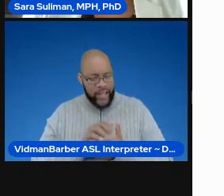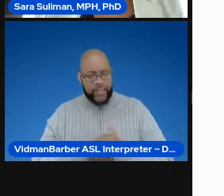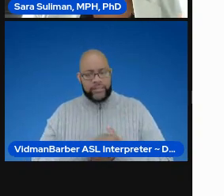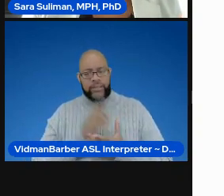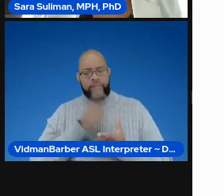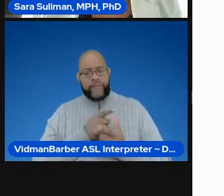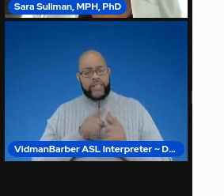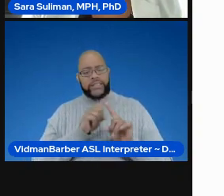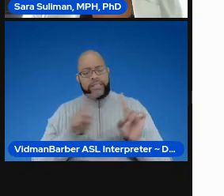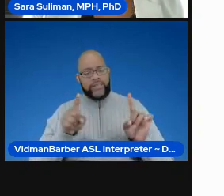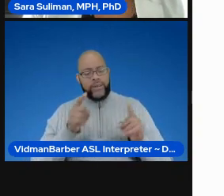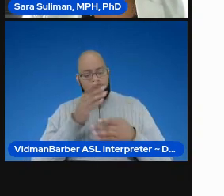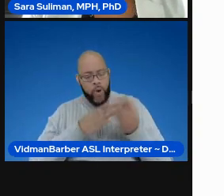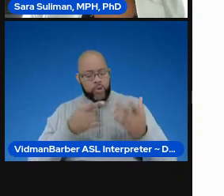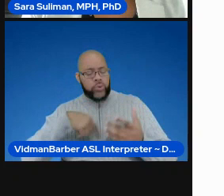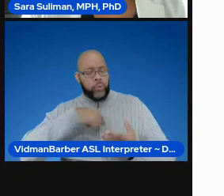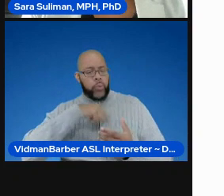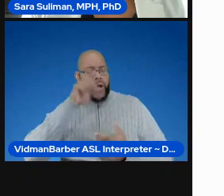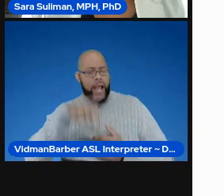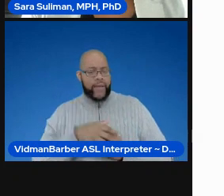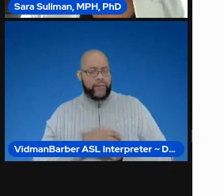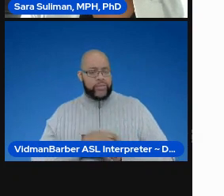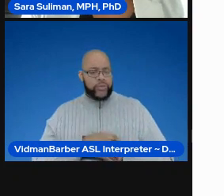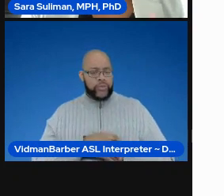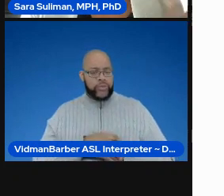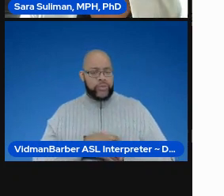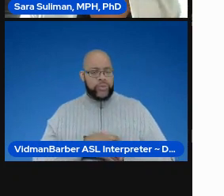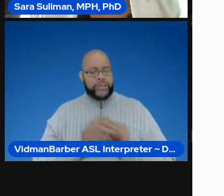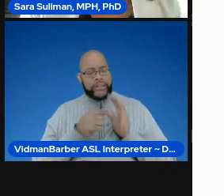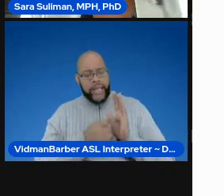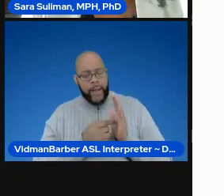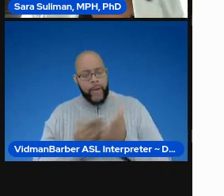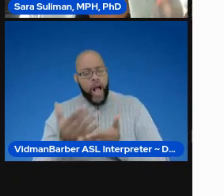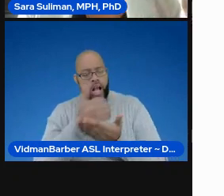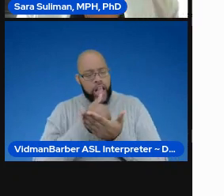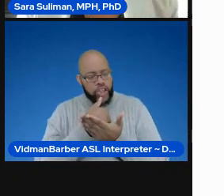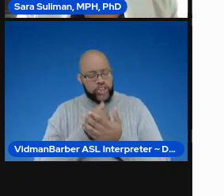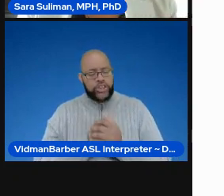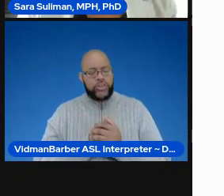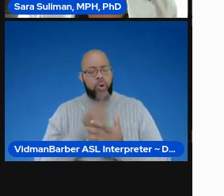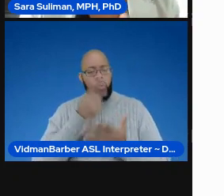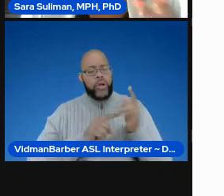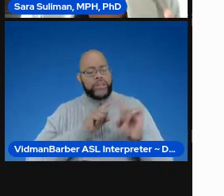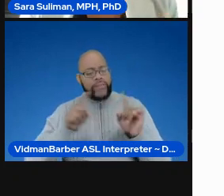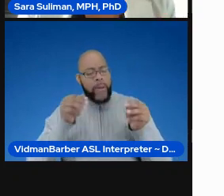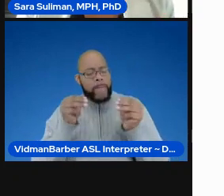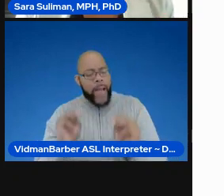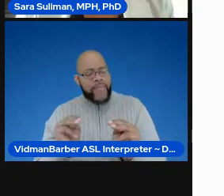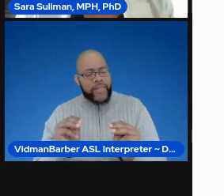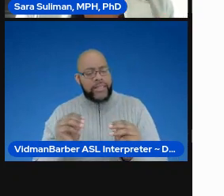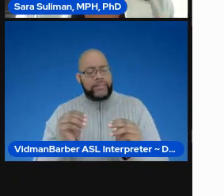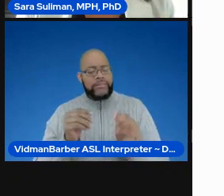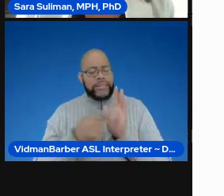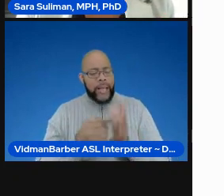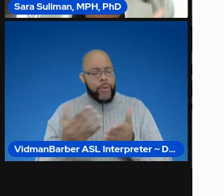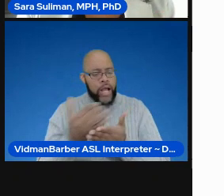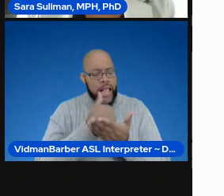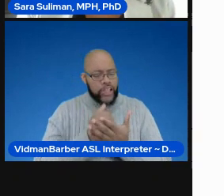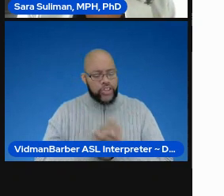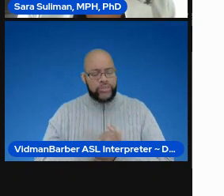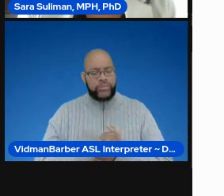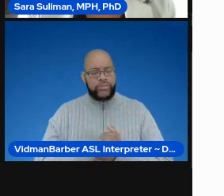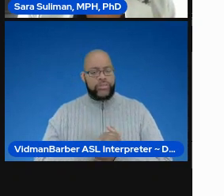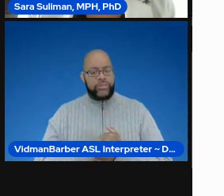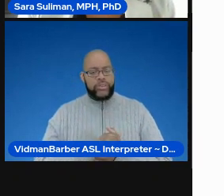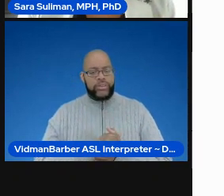there are different stages where we have, sample collection. What are the different methods of sample collection? Cold chains